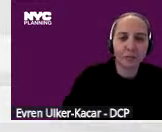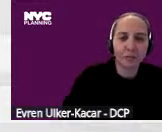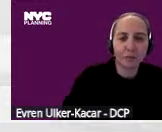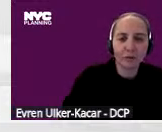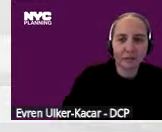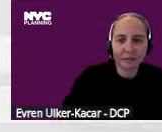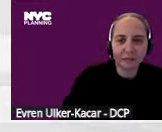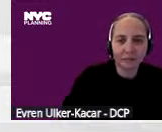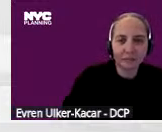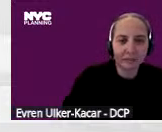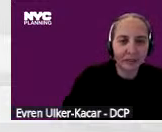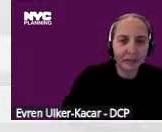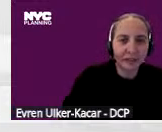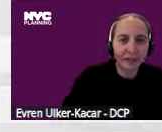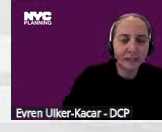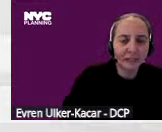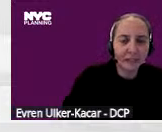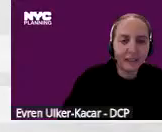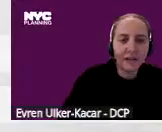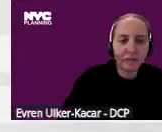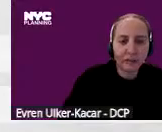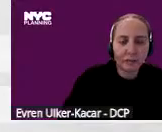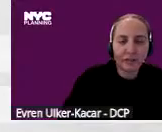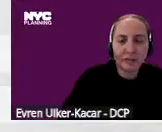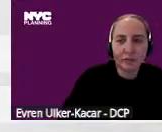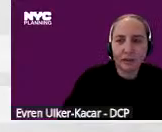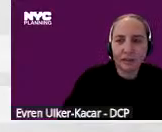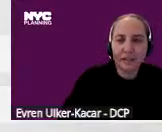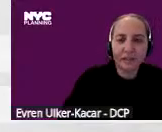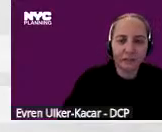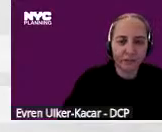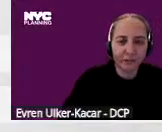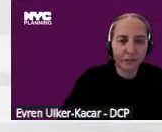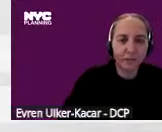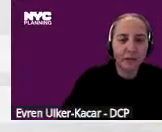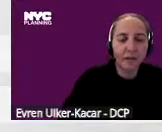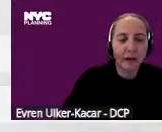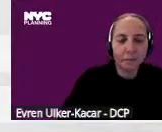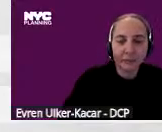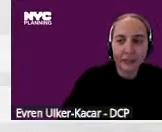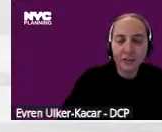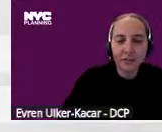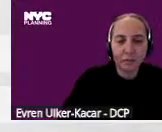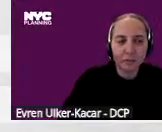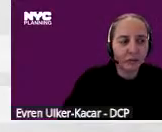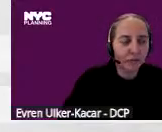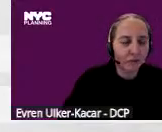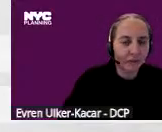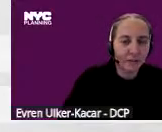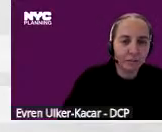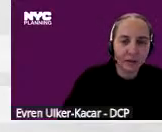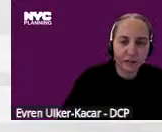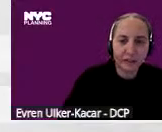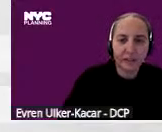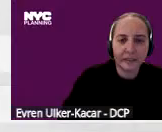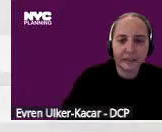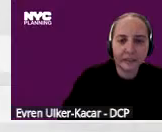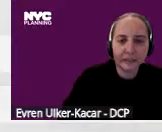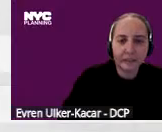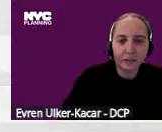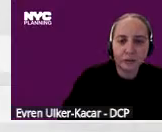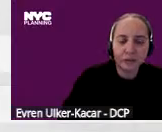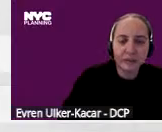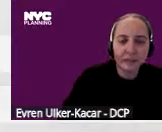Center proposal. City Environmental Quality Review application number for this project